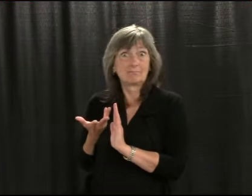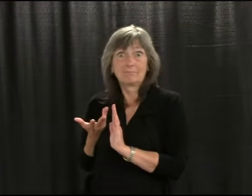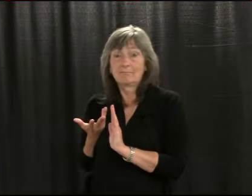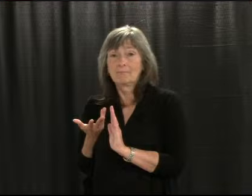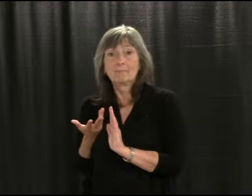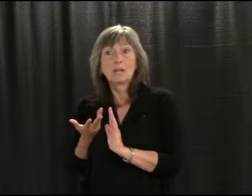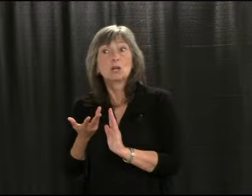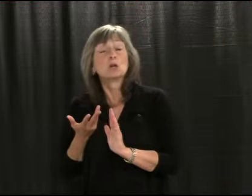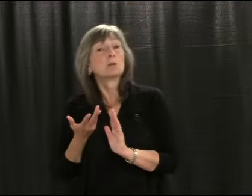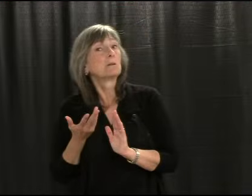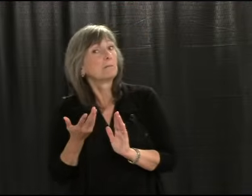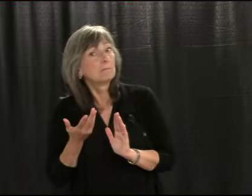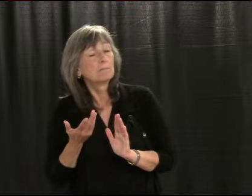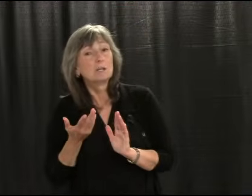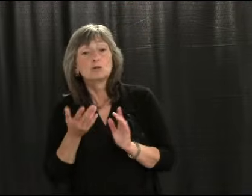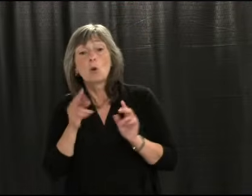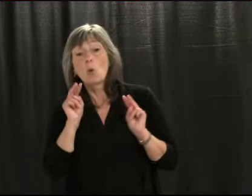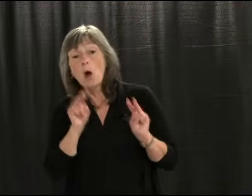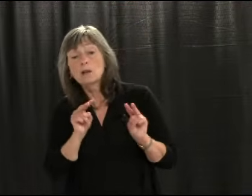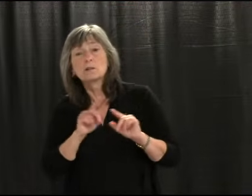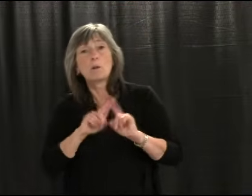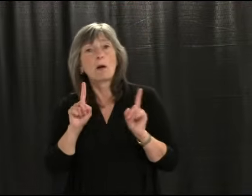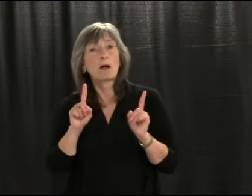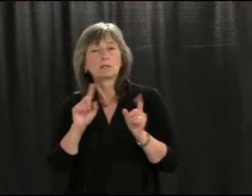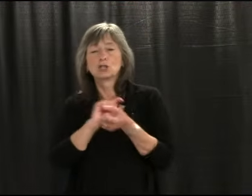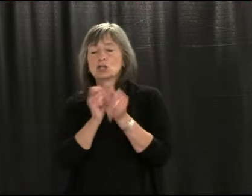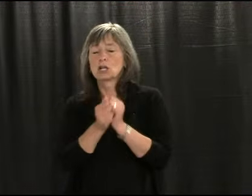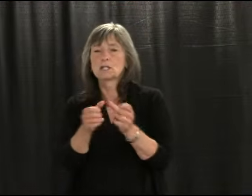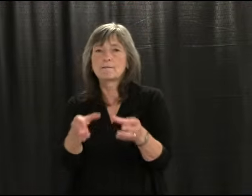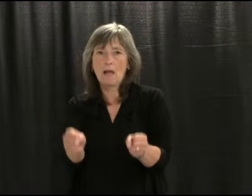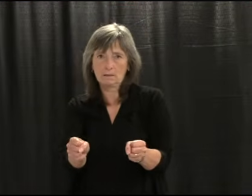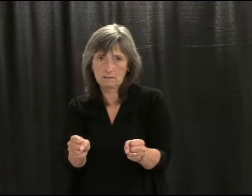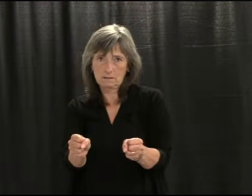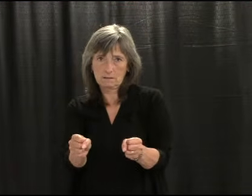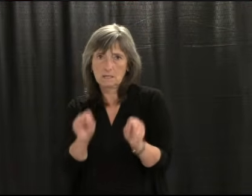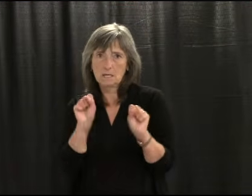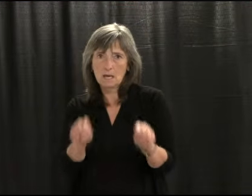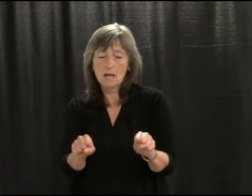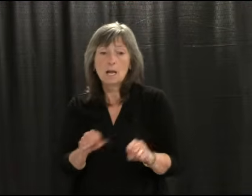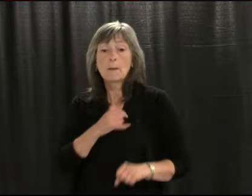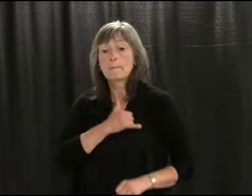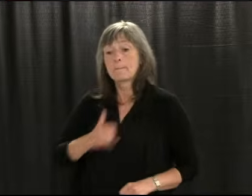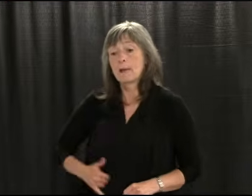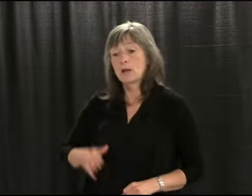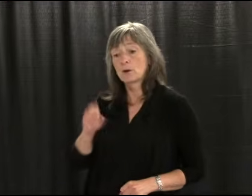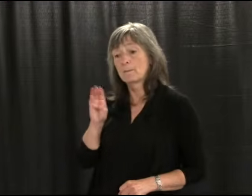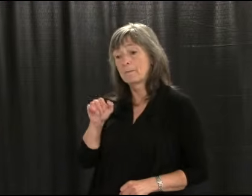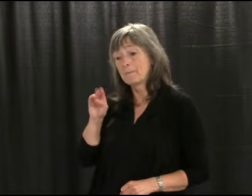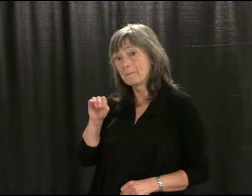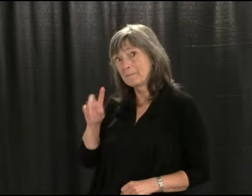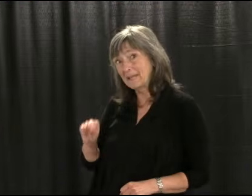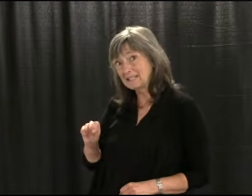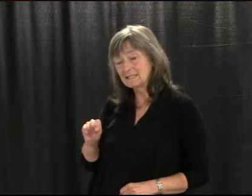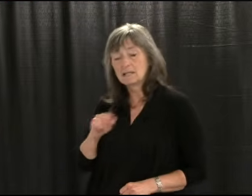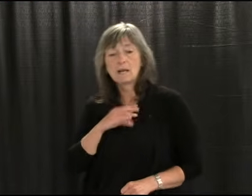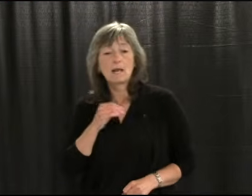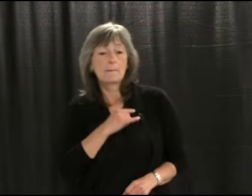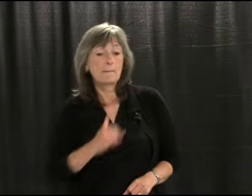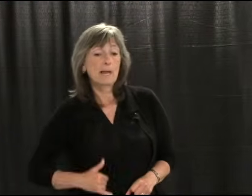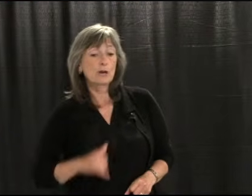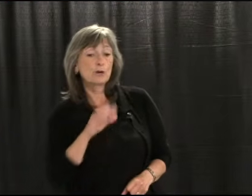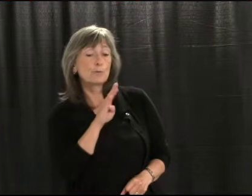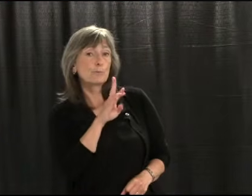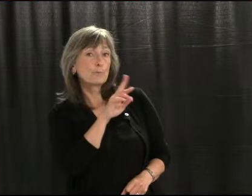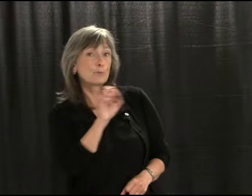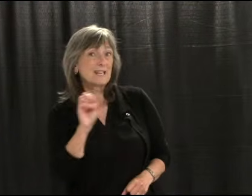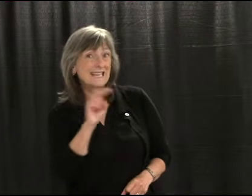realize that this can change and to continue to monitor government channels. I've spoken with Mayor Bent and I've spoken with Mayor Breen and advised both of them that